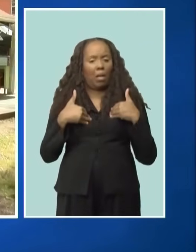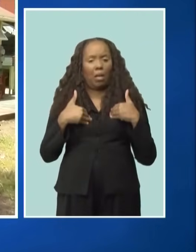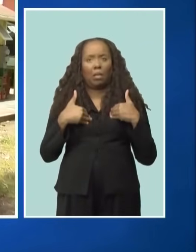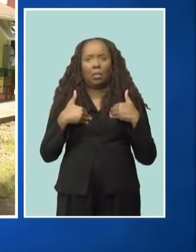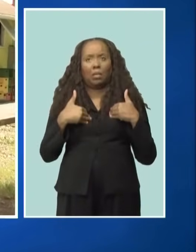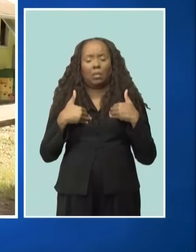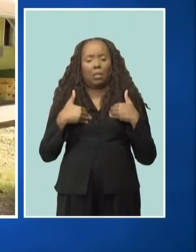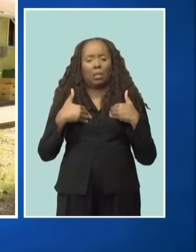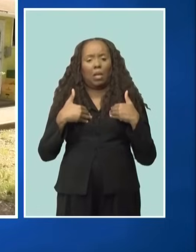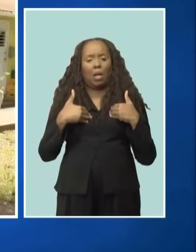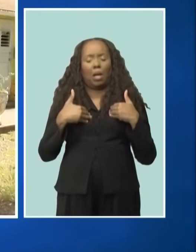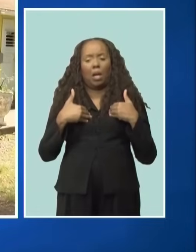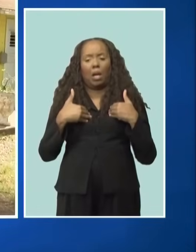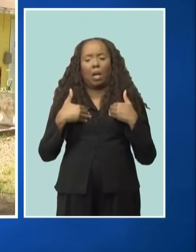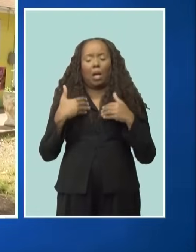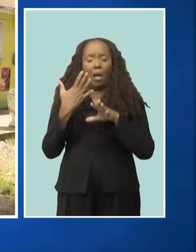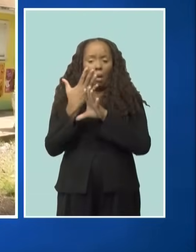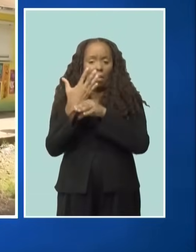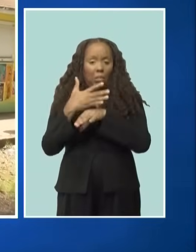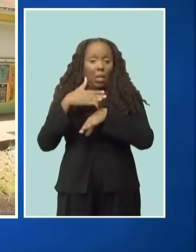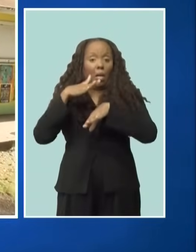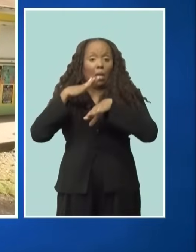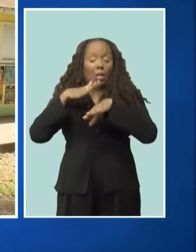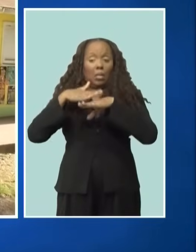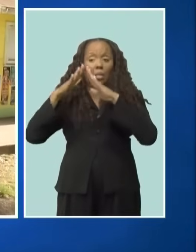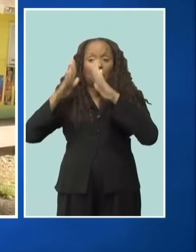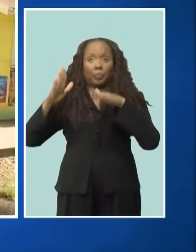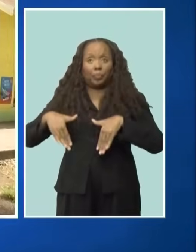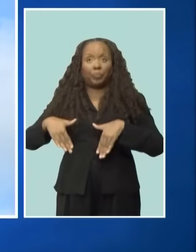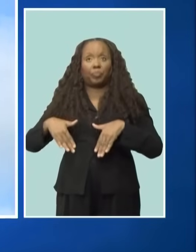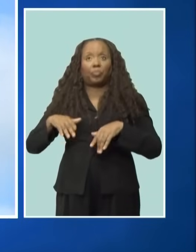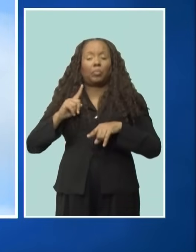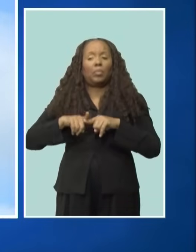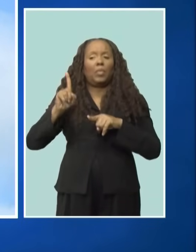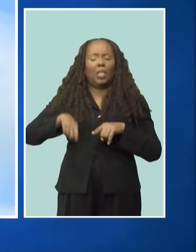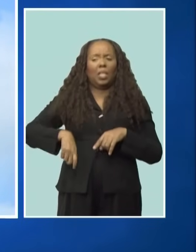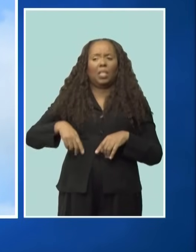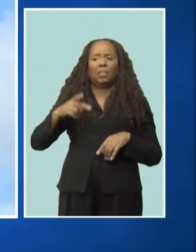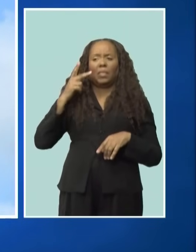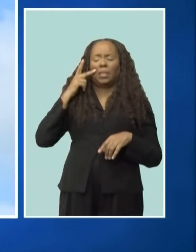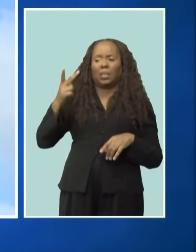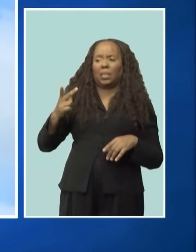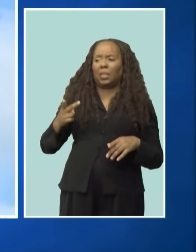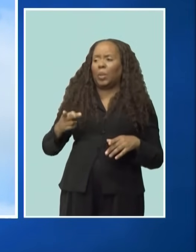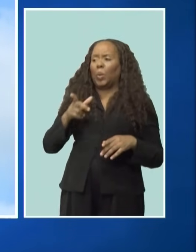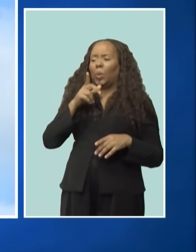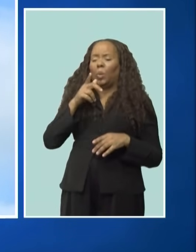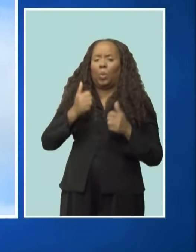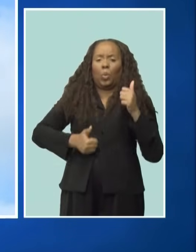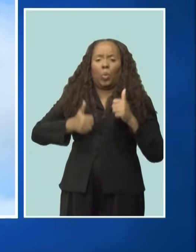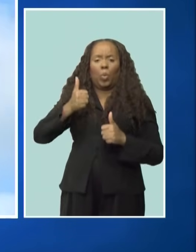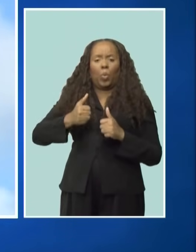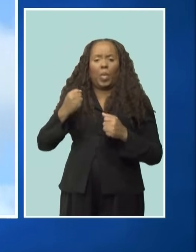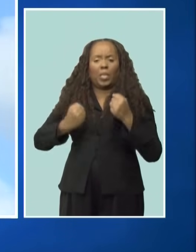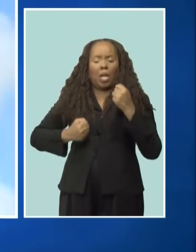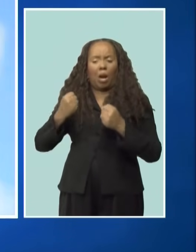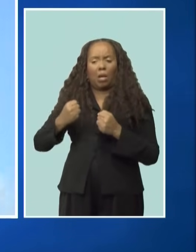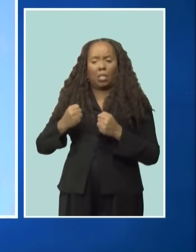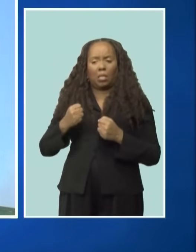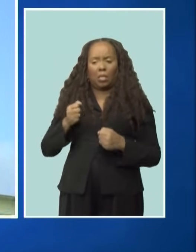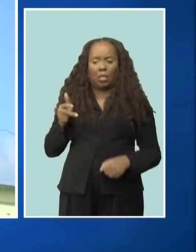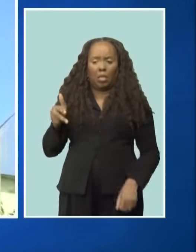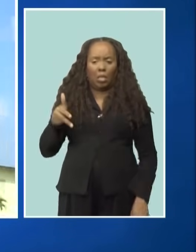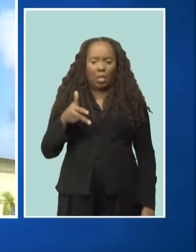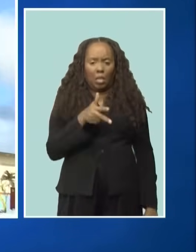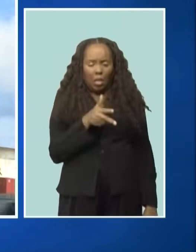happen here. If the people want to put the cameras, they can put the cameras, but they got to judge from the cars coming into the neighborhood. So they can keep them up on the highway,